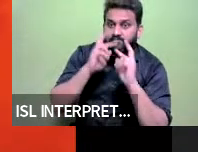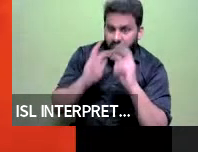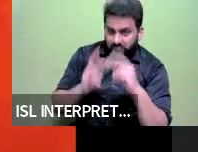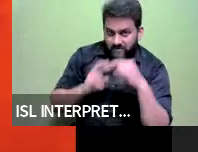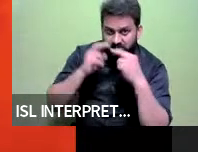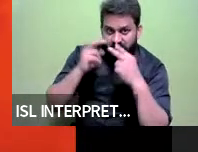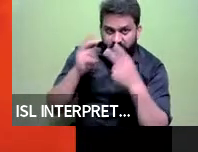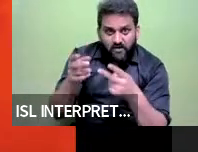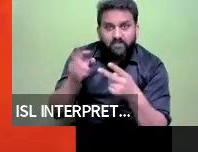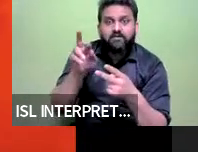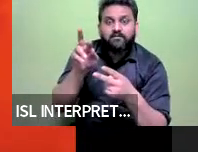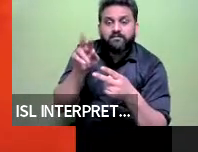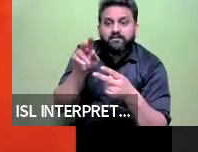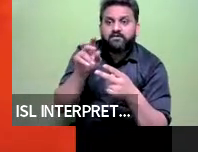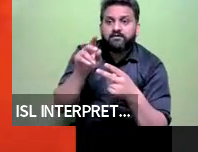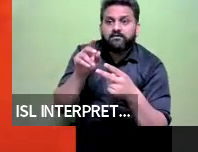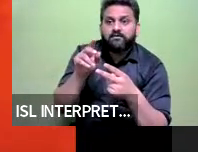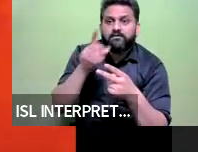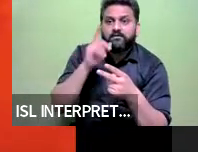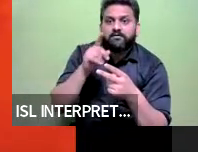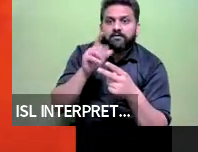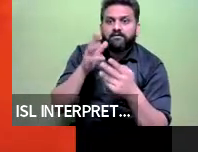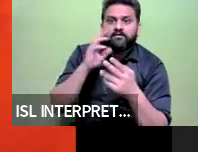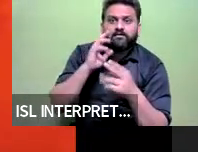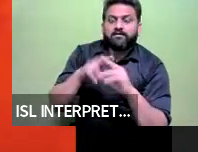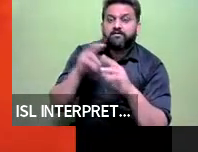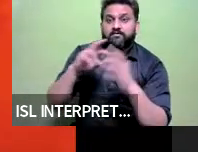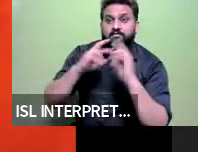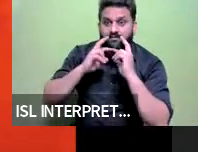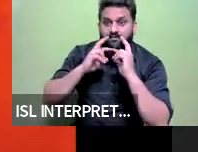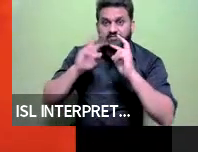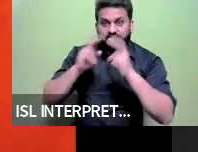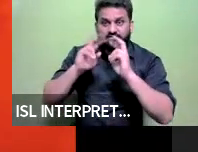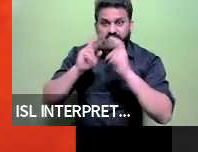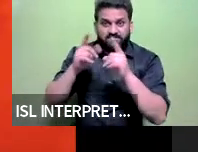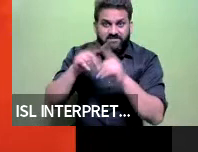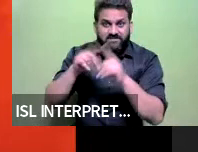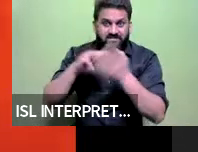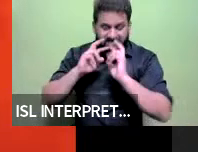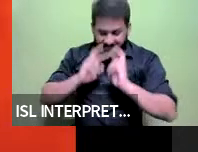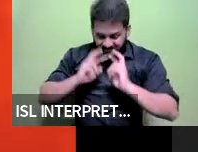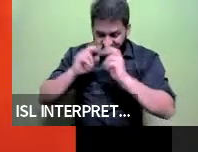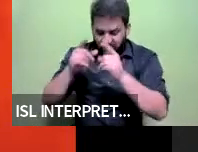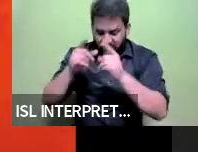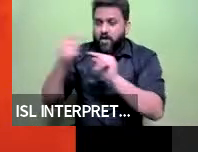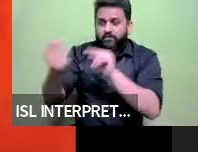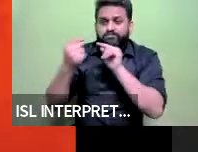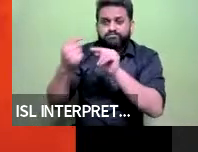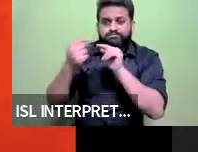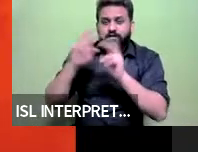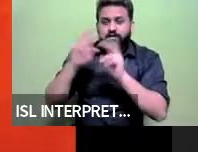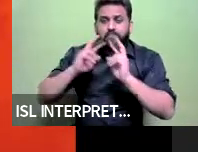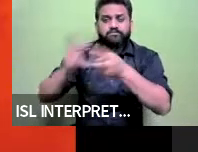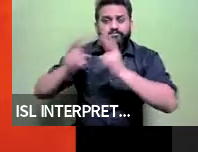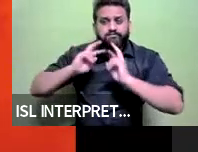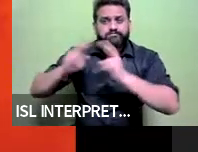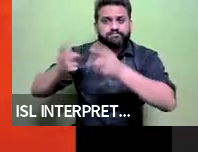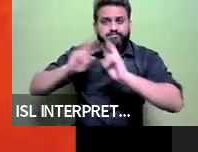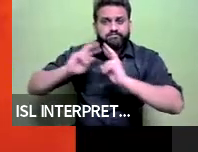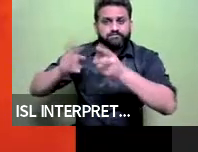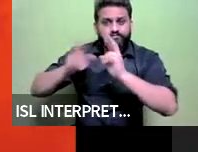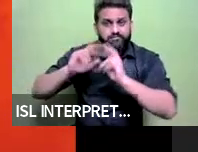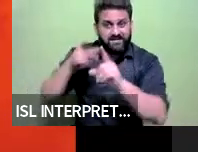respond. Okay. So when the respondent is responding, he's responding to all the arguments given by the claimant.